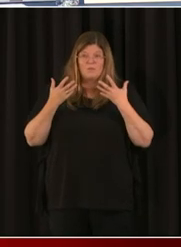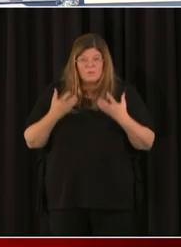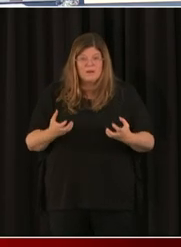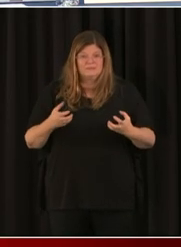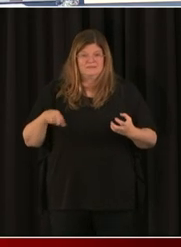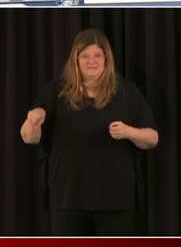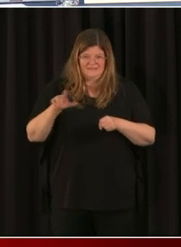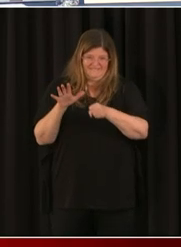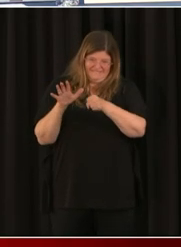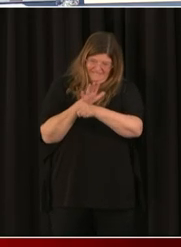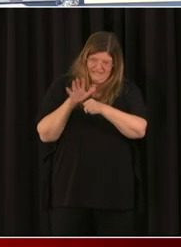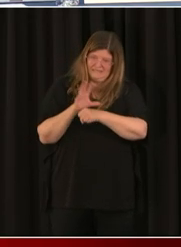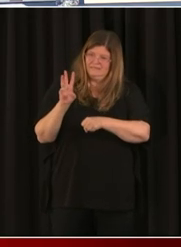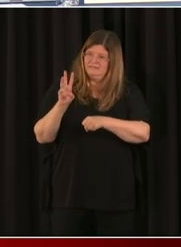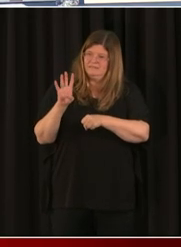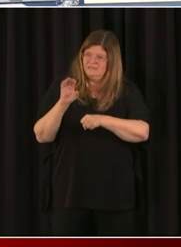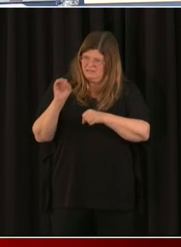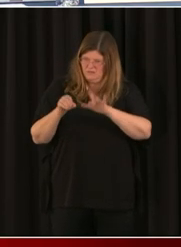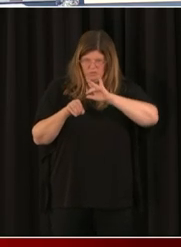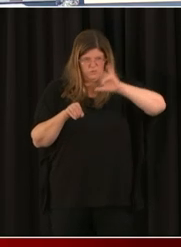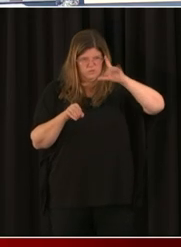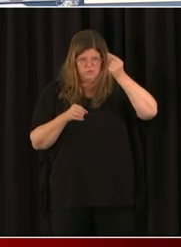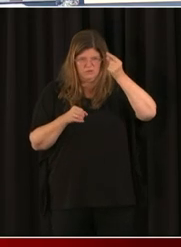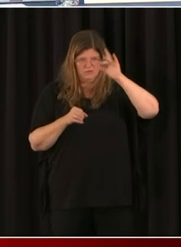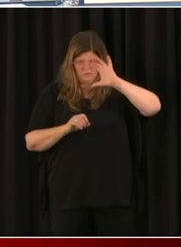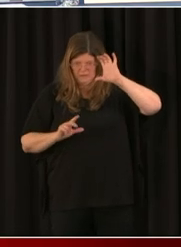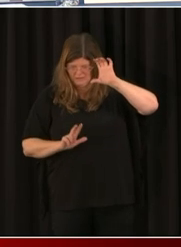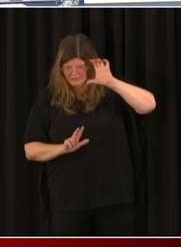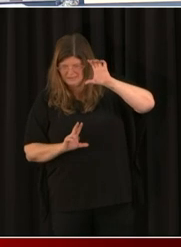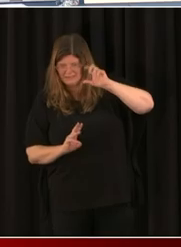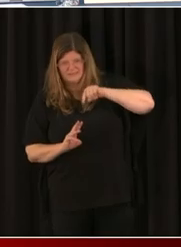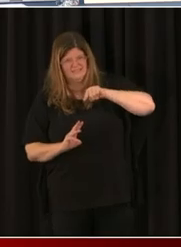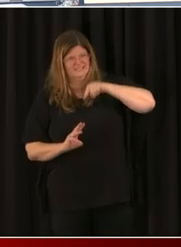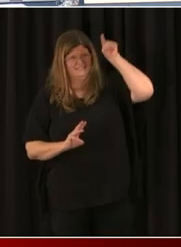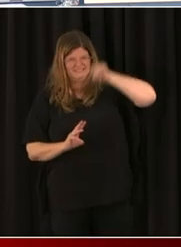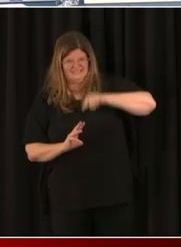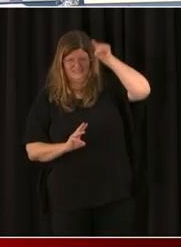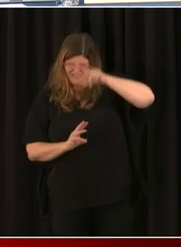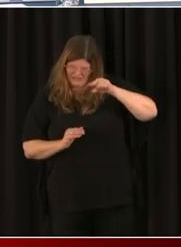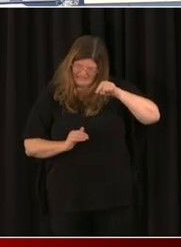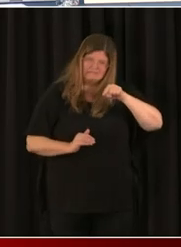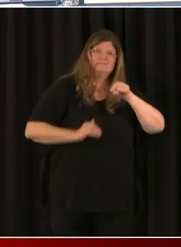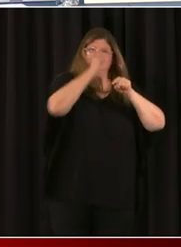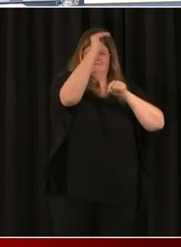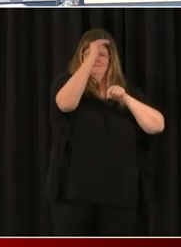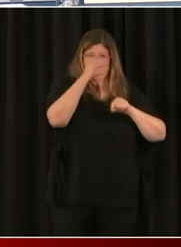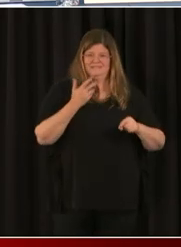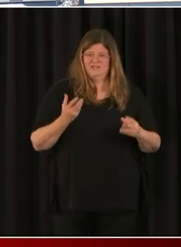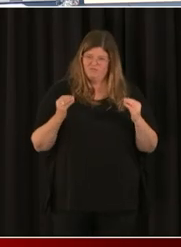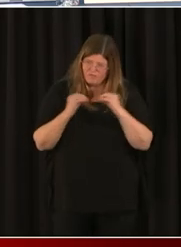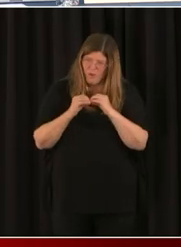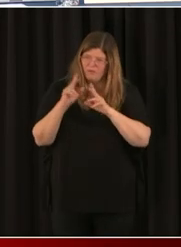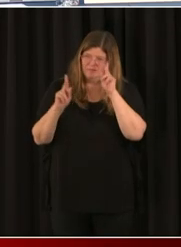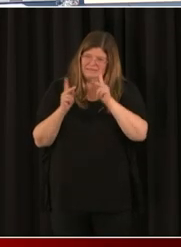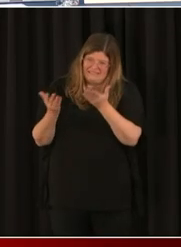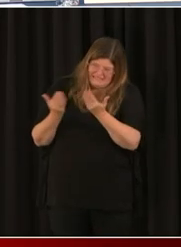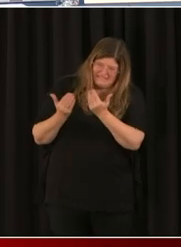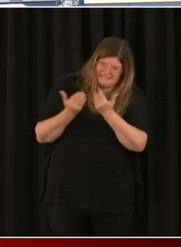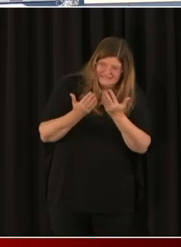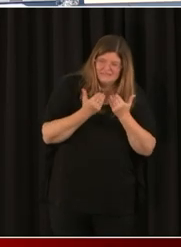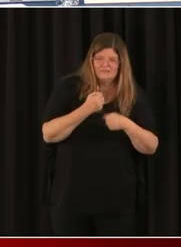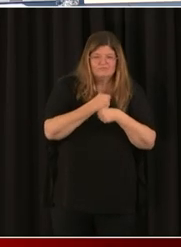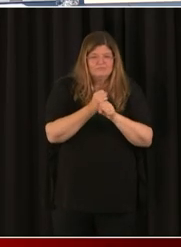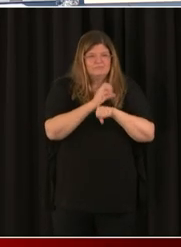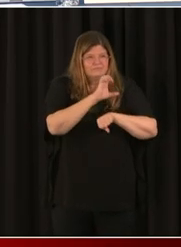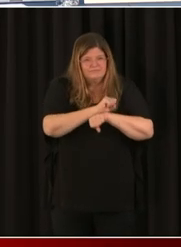to fill up those 64% of appointments that are available. So that's really the target audience for them. It's really too soon to